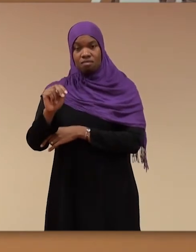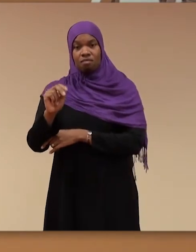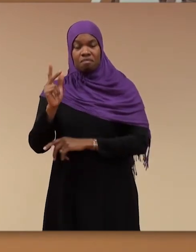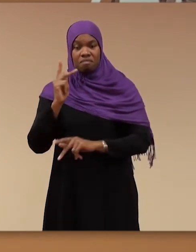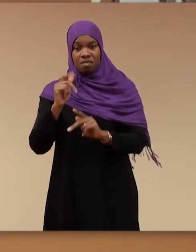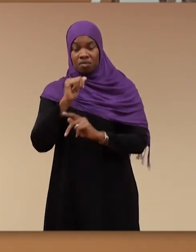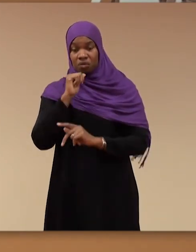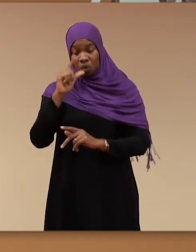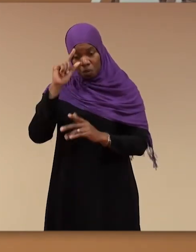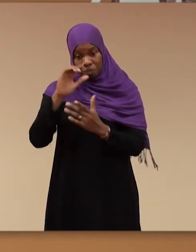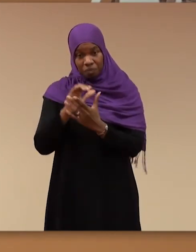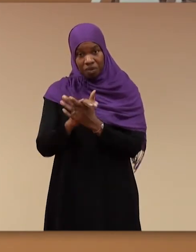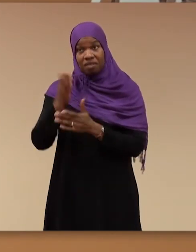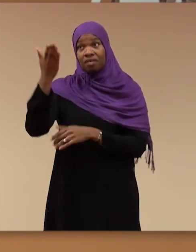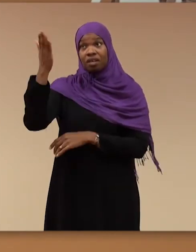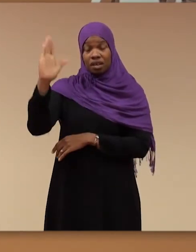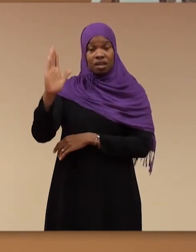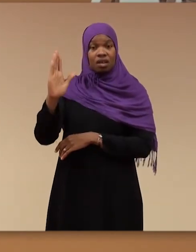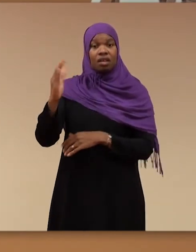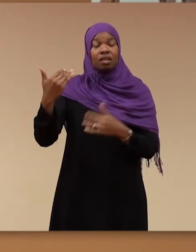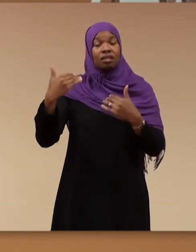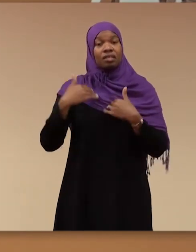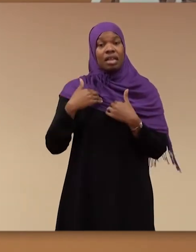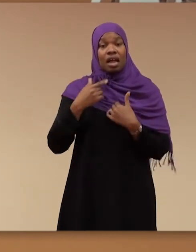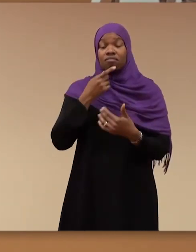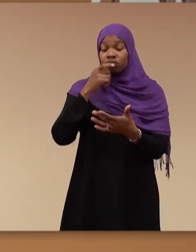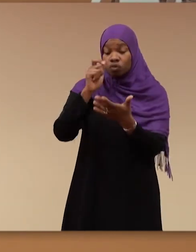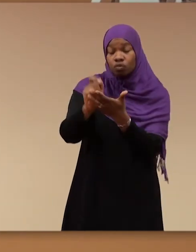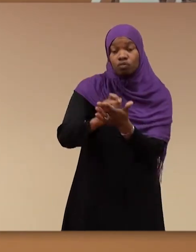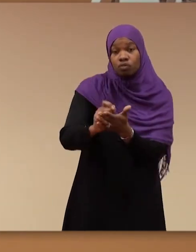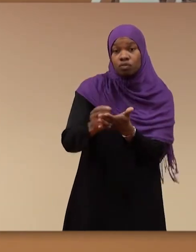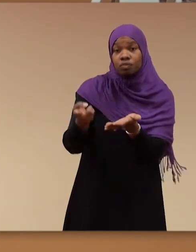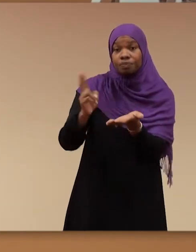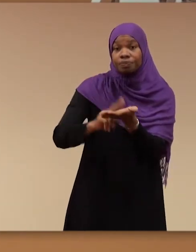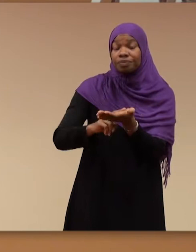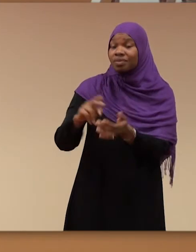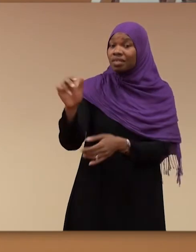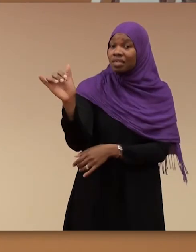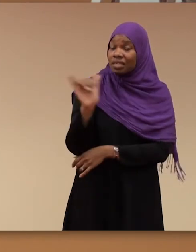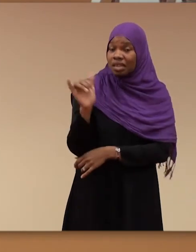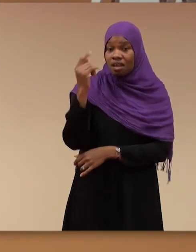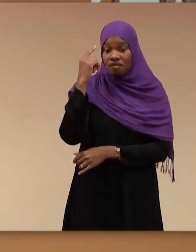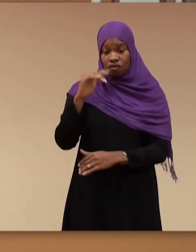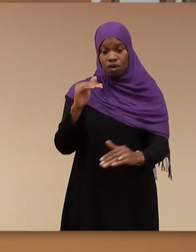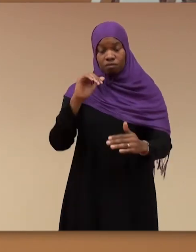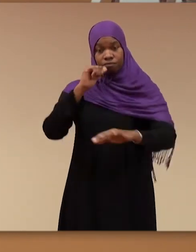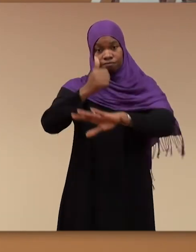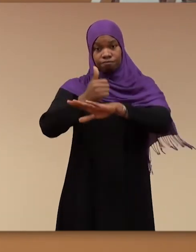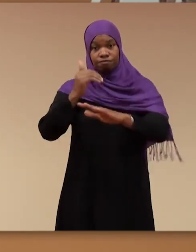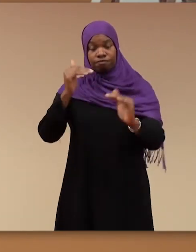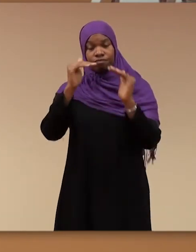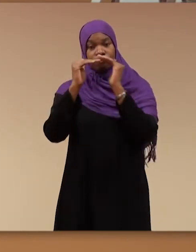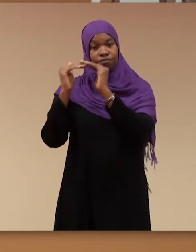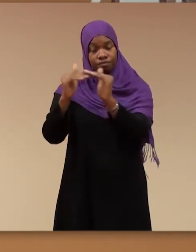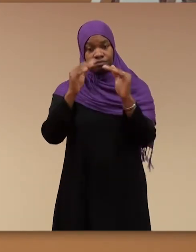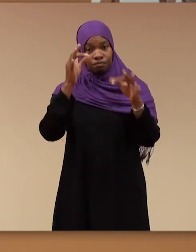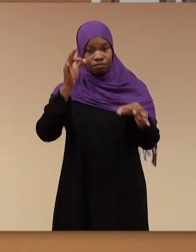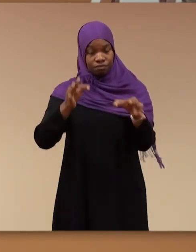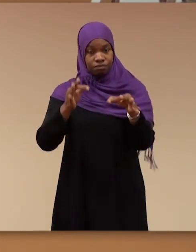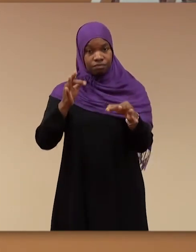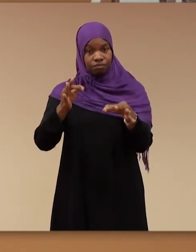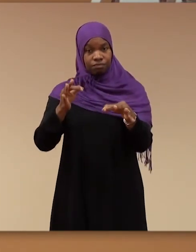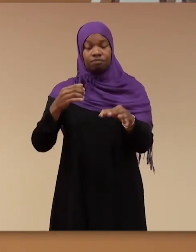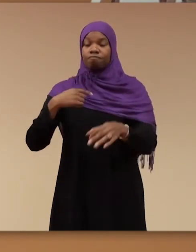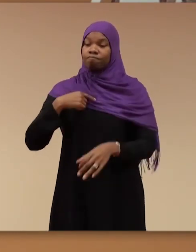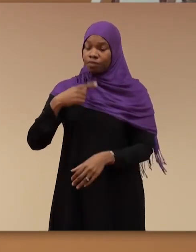me with this kind of treaty to establish justice, I would shake hands with them. I would answer it. You